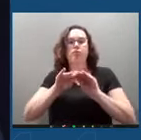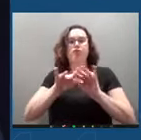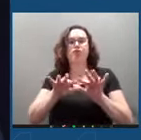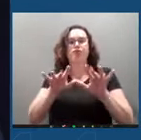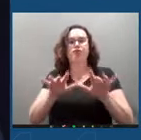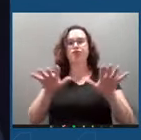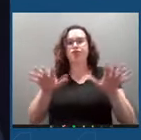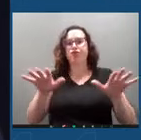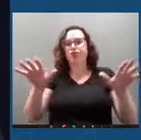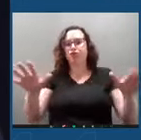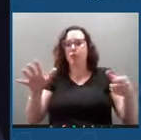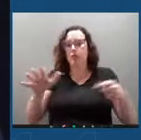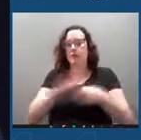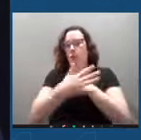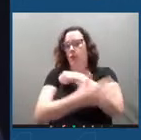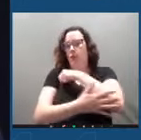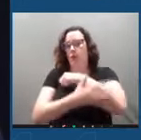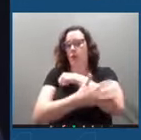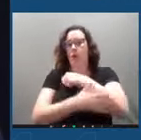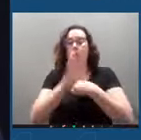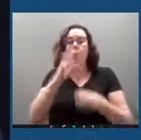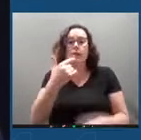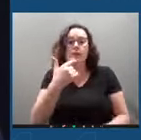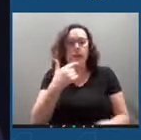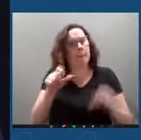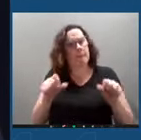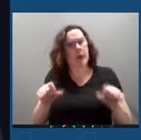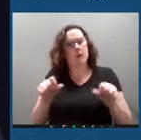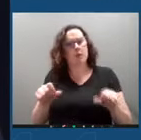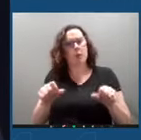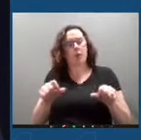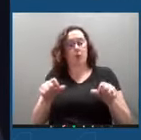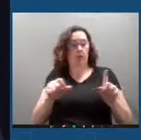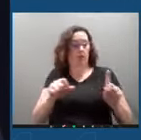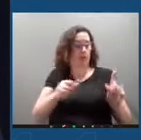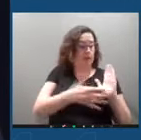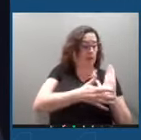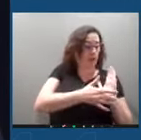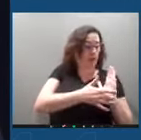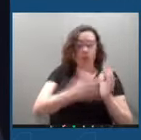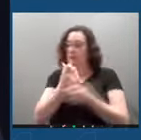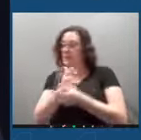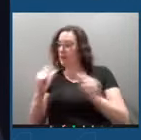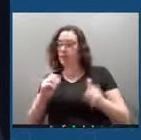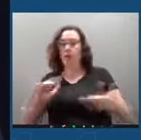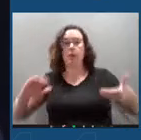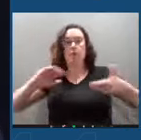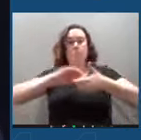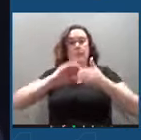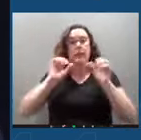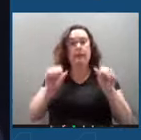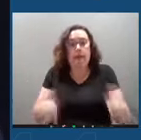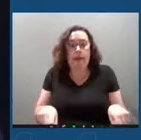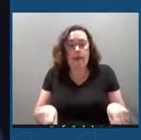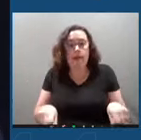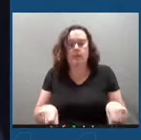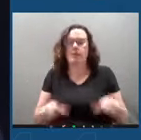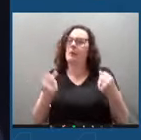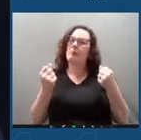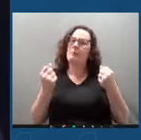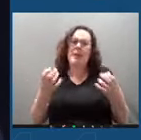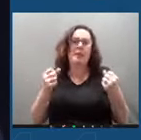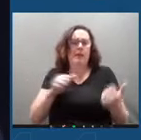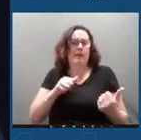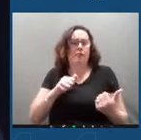going to say it's possible to marry technology with safety. And we have a lot of challenges in front of us. Let's not kid